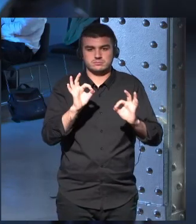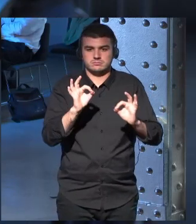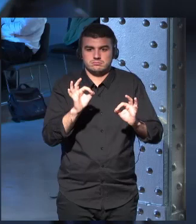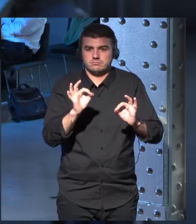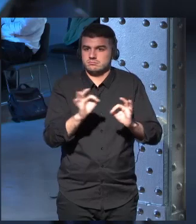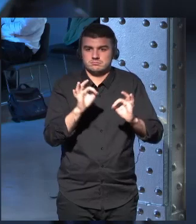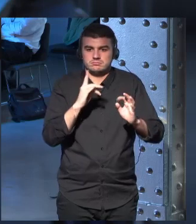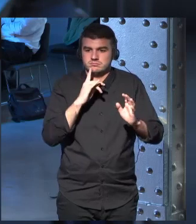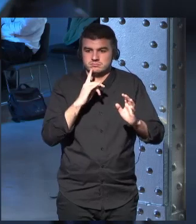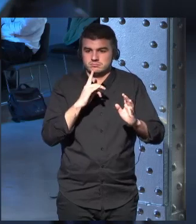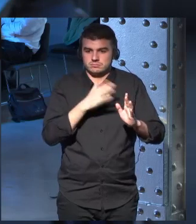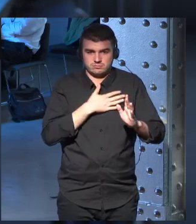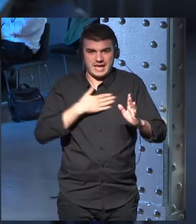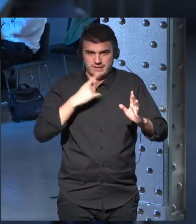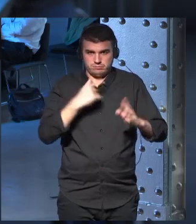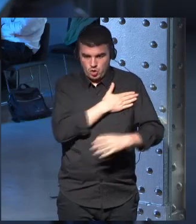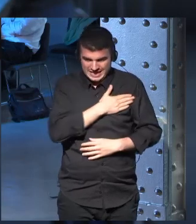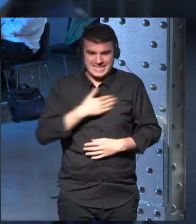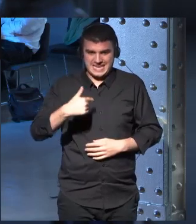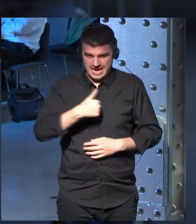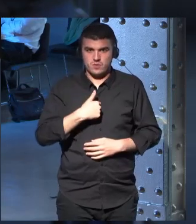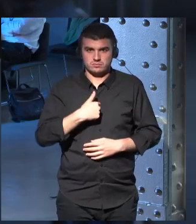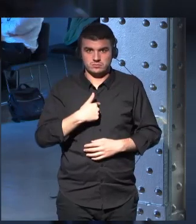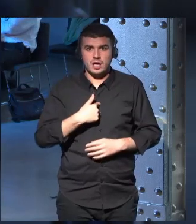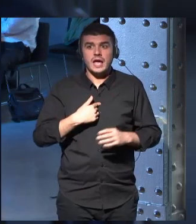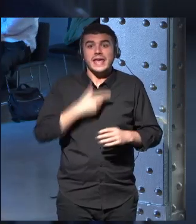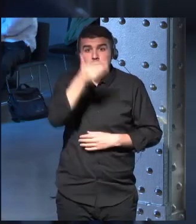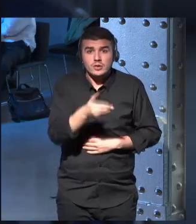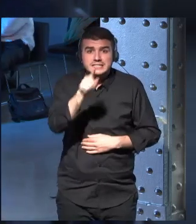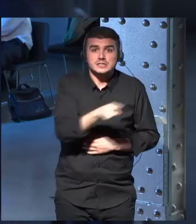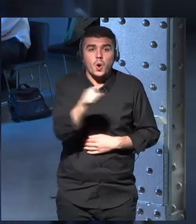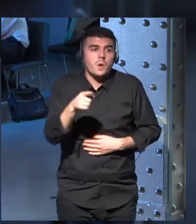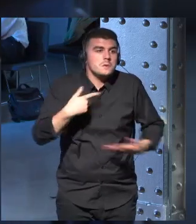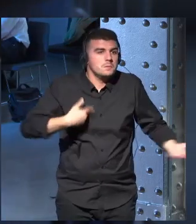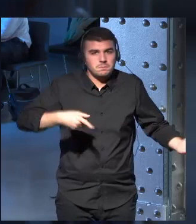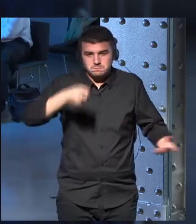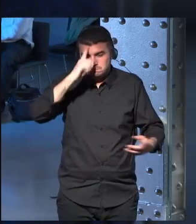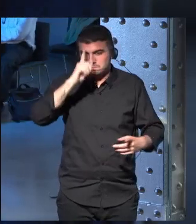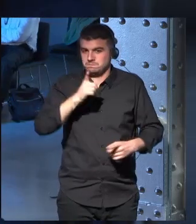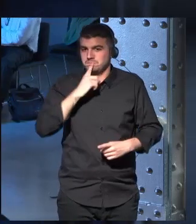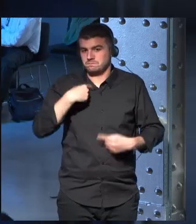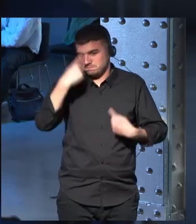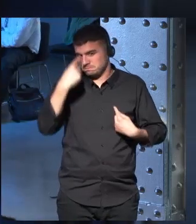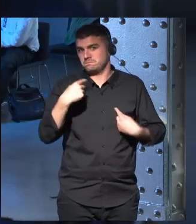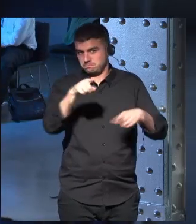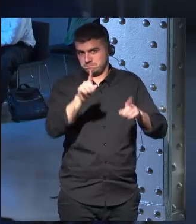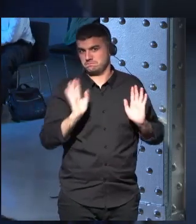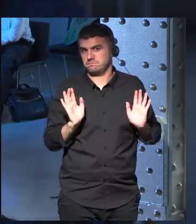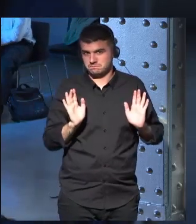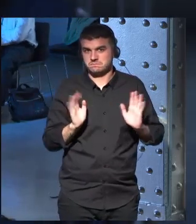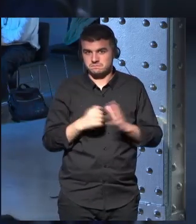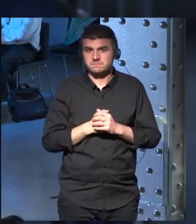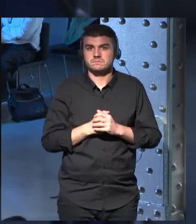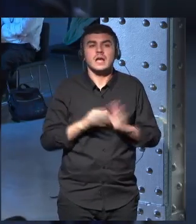a significant gesture, I am in no position to say. But let me try to place this